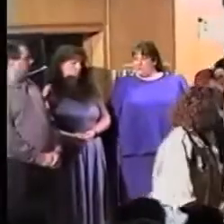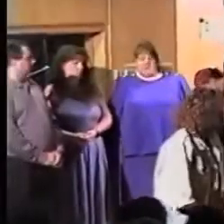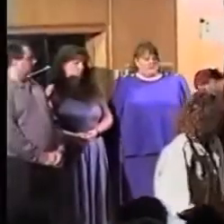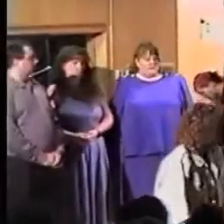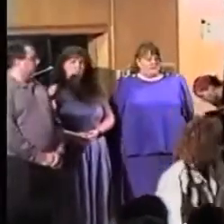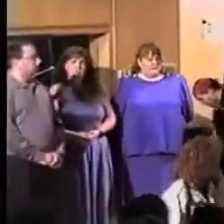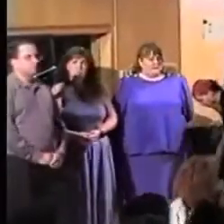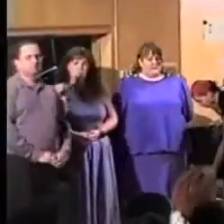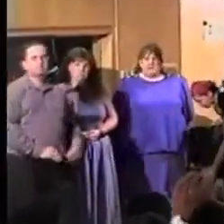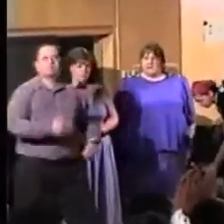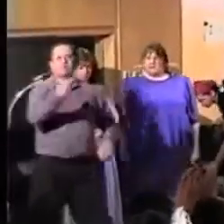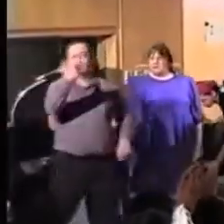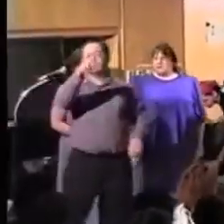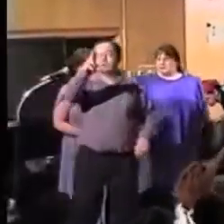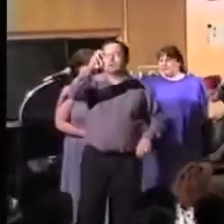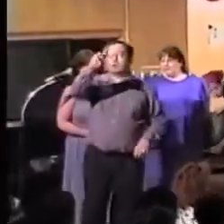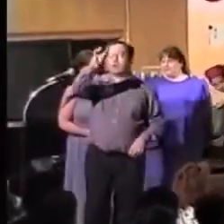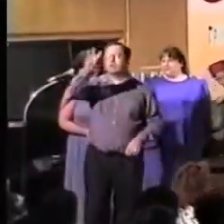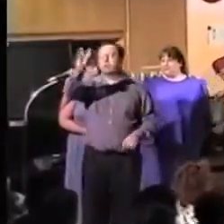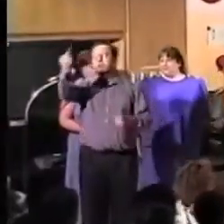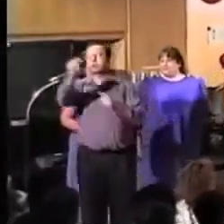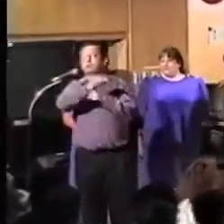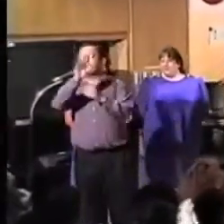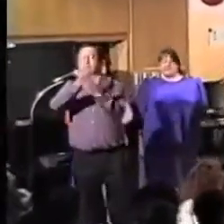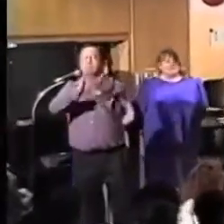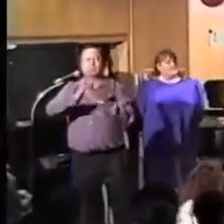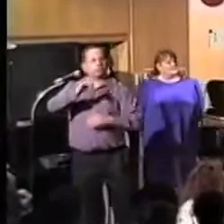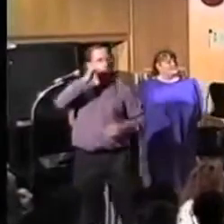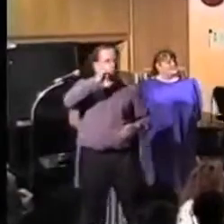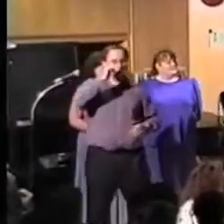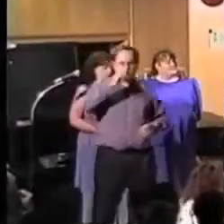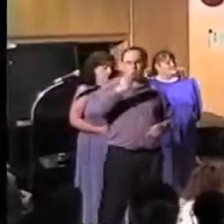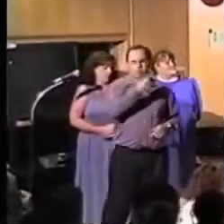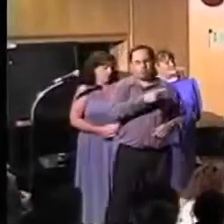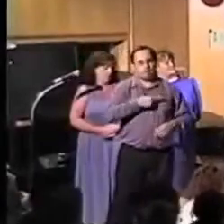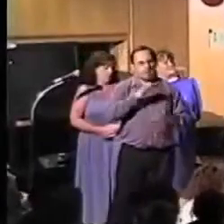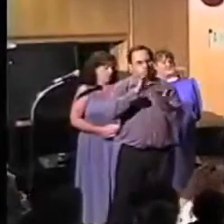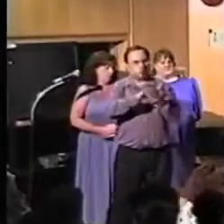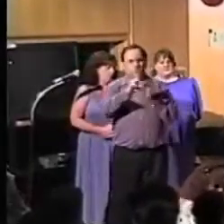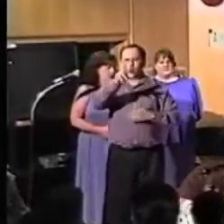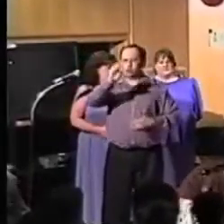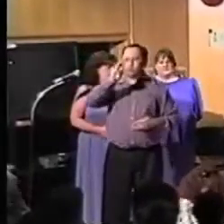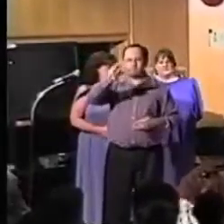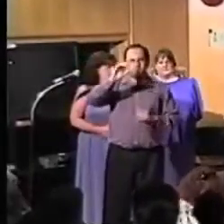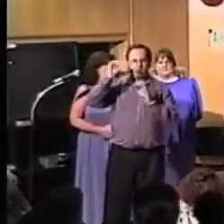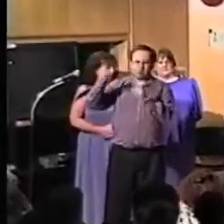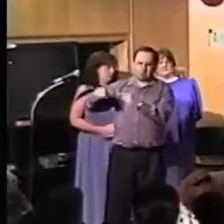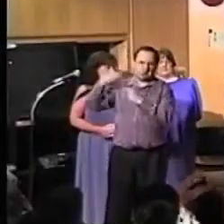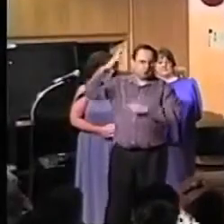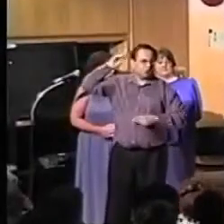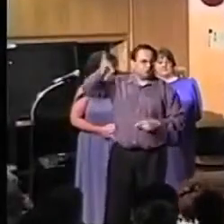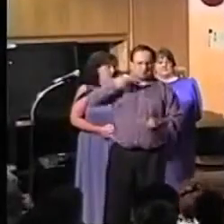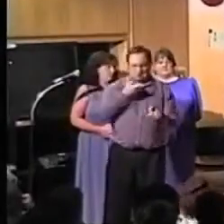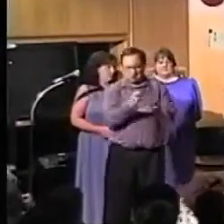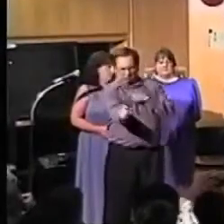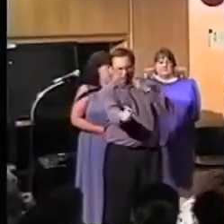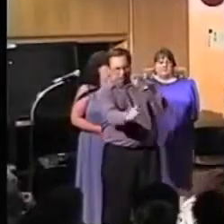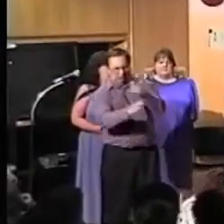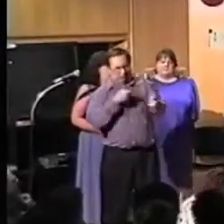The Grandview Training School for Girls, a provincially run reform school with a long history of cruelty towards its